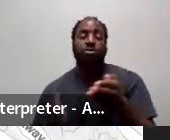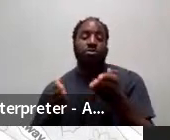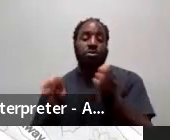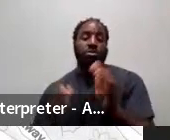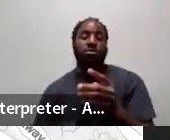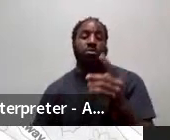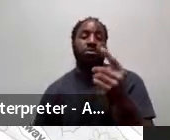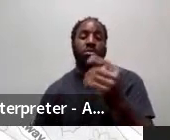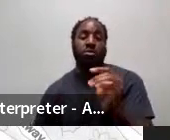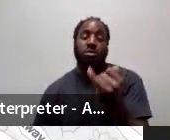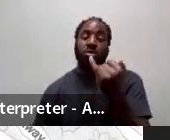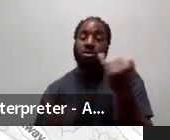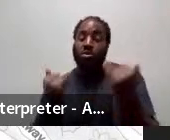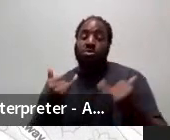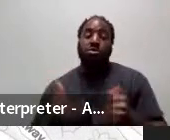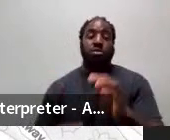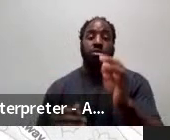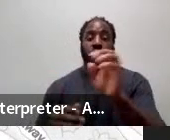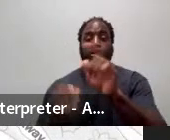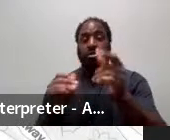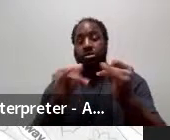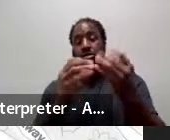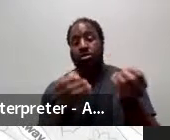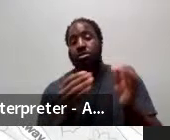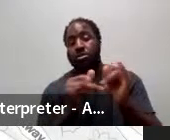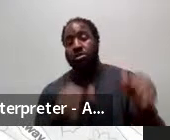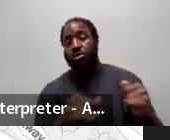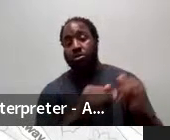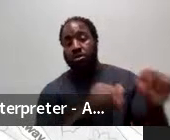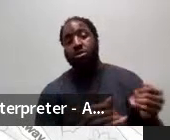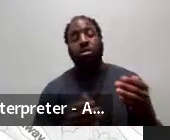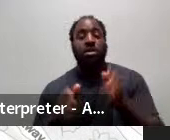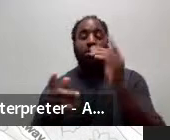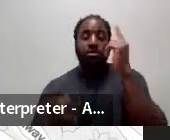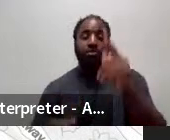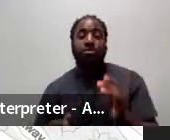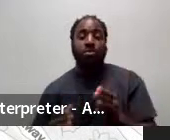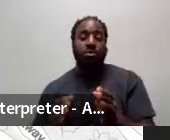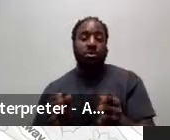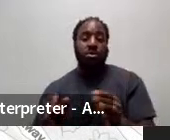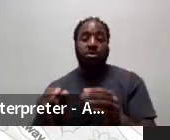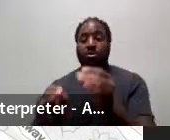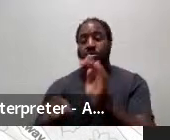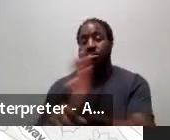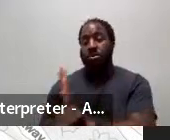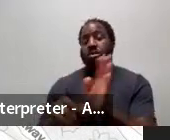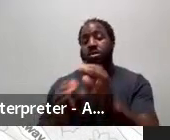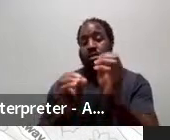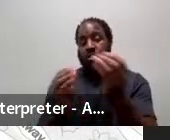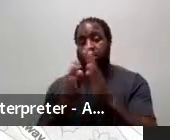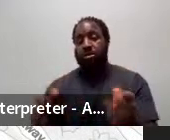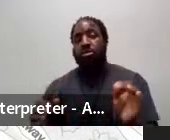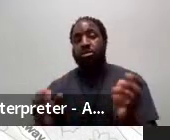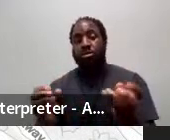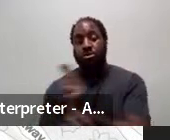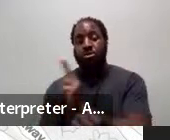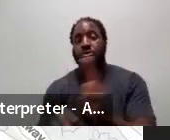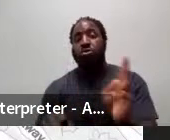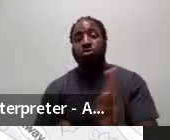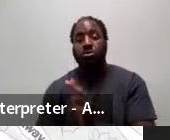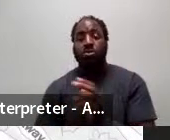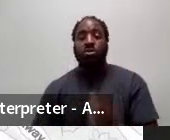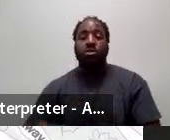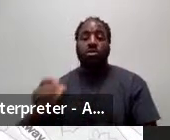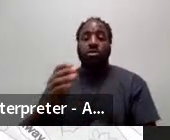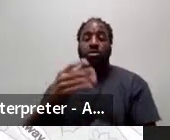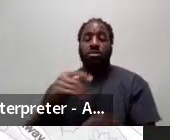The existing zoning allows for low density residential and community facility uses, such as healthcare and educational facilities, the